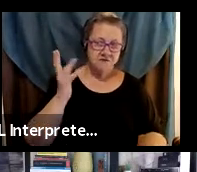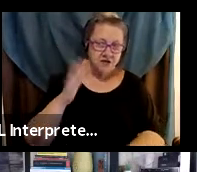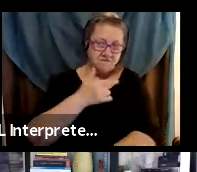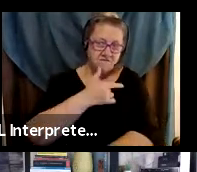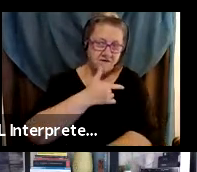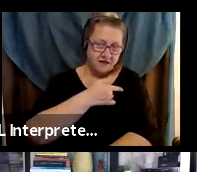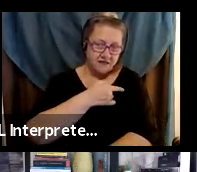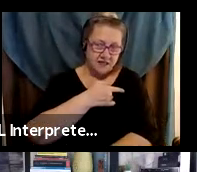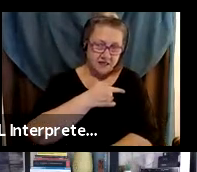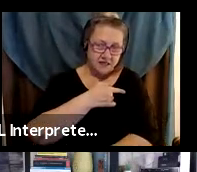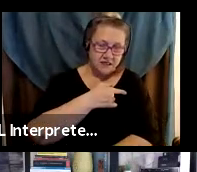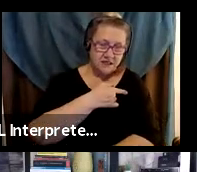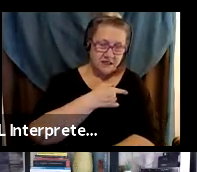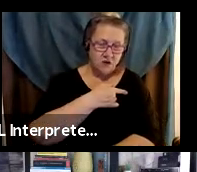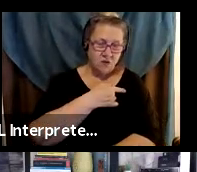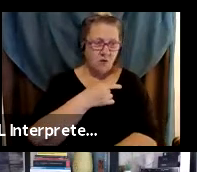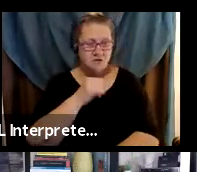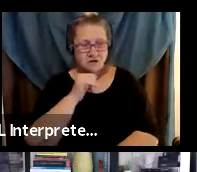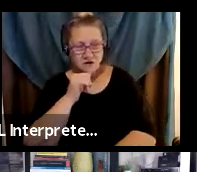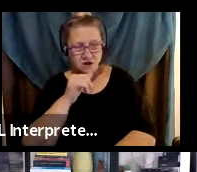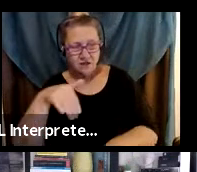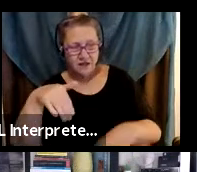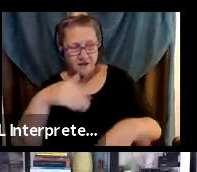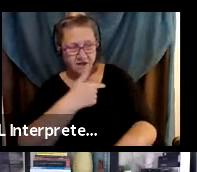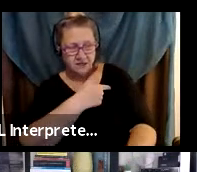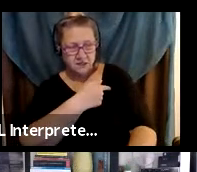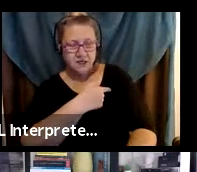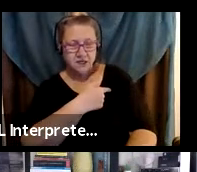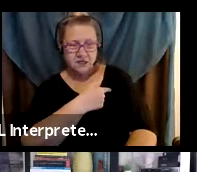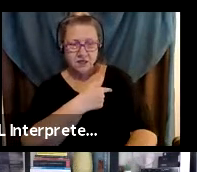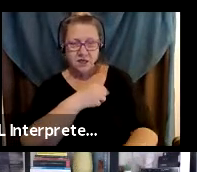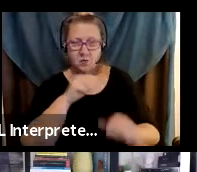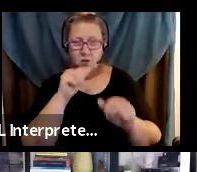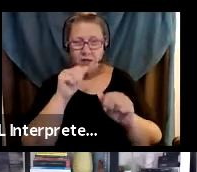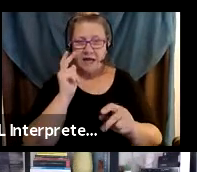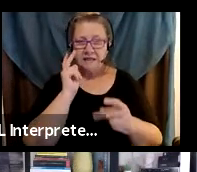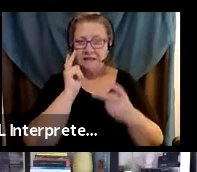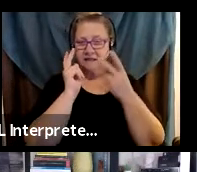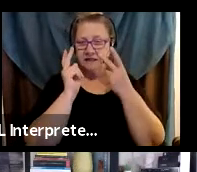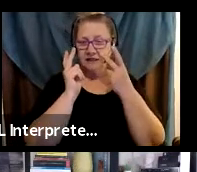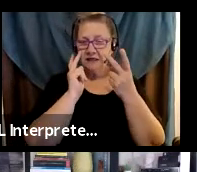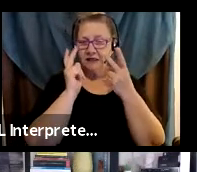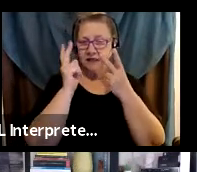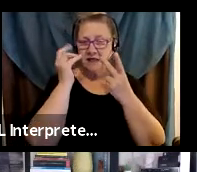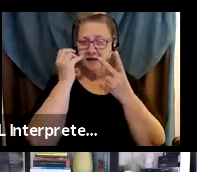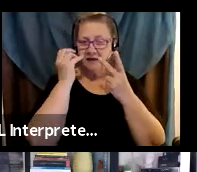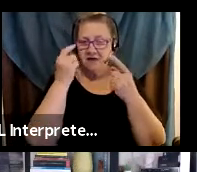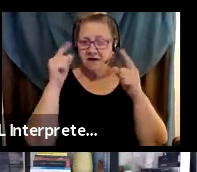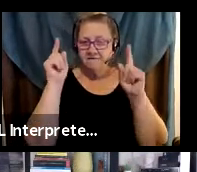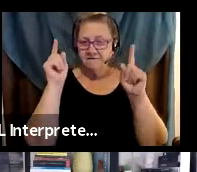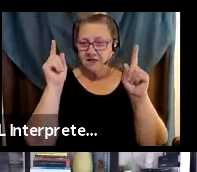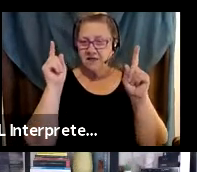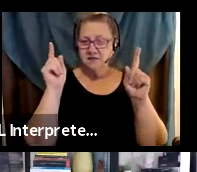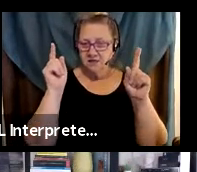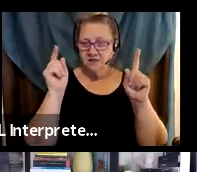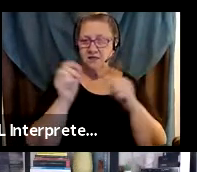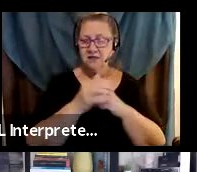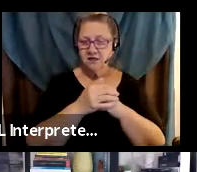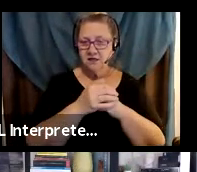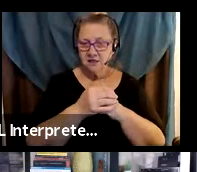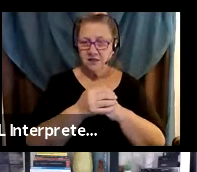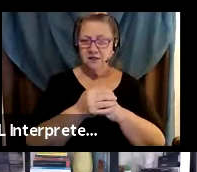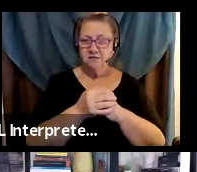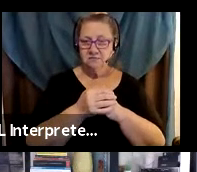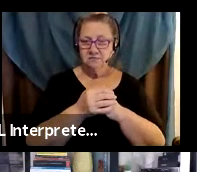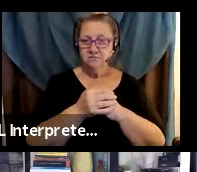can say, oh yeah, of all the, looking at the numbers and being able to somehow figure out, we've given out this many vaccines, this